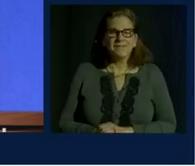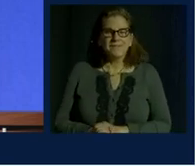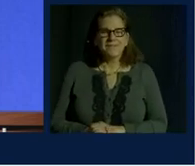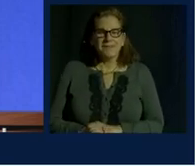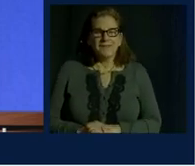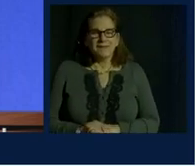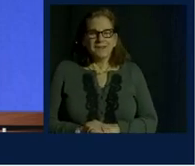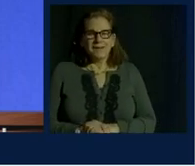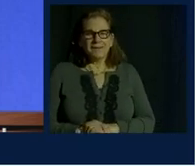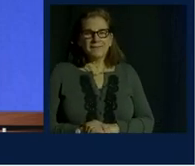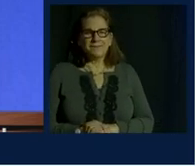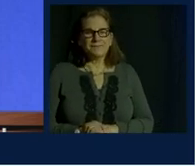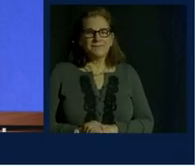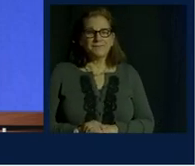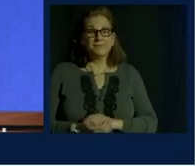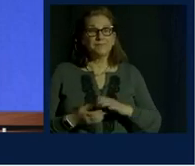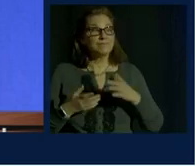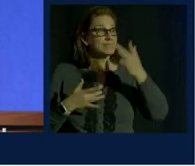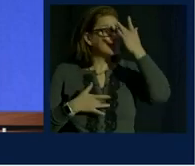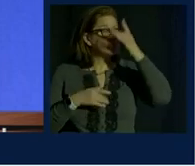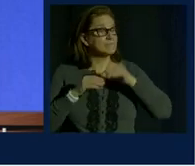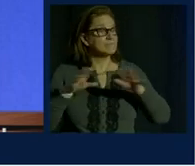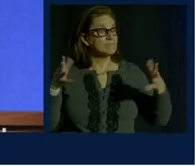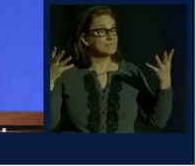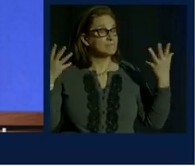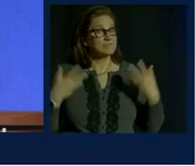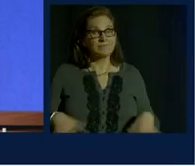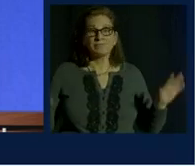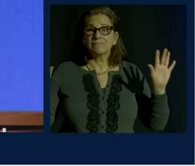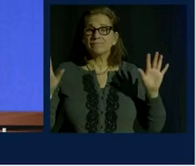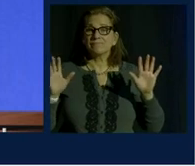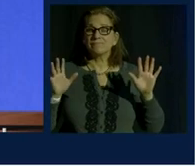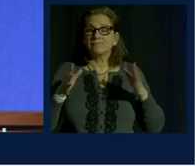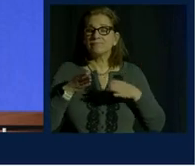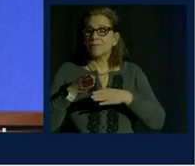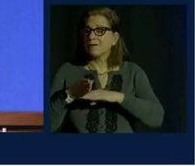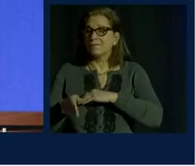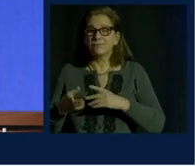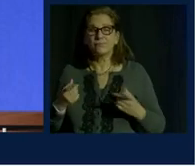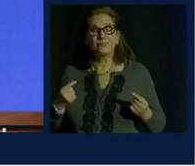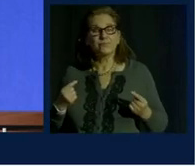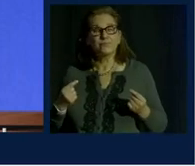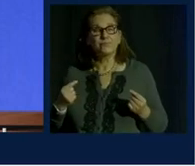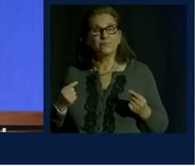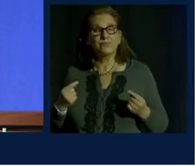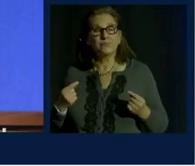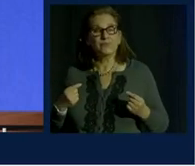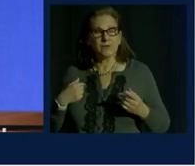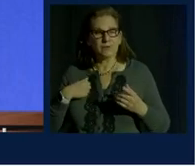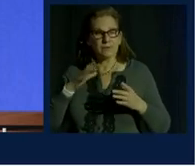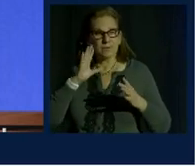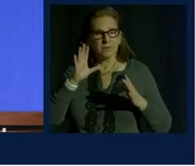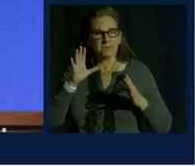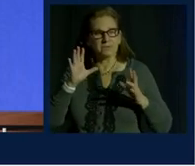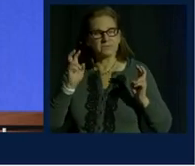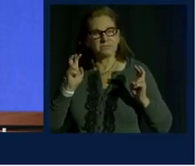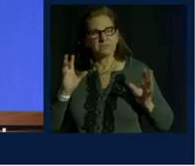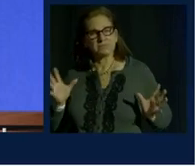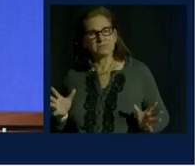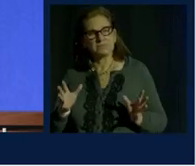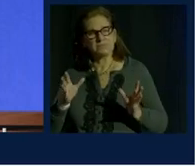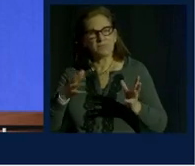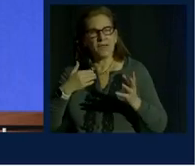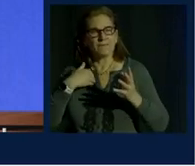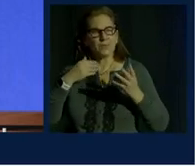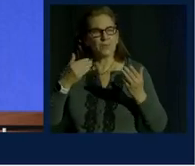it's imperative that we have and promote different business models and innovative business models.